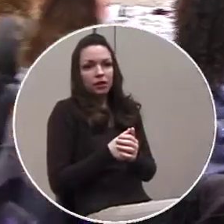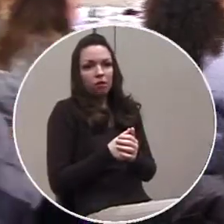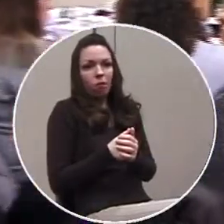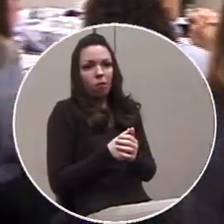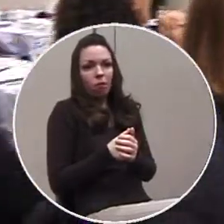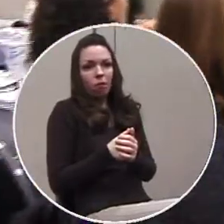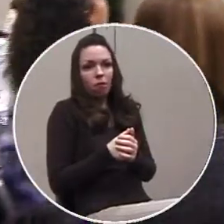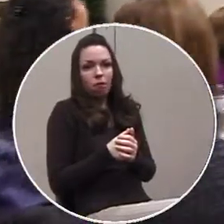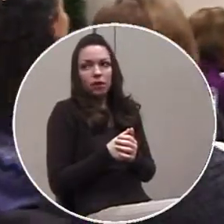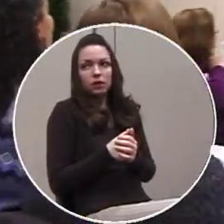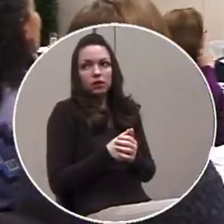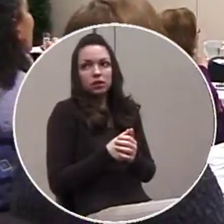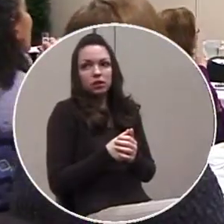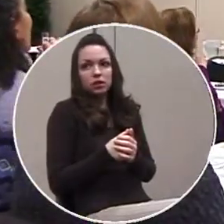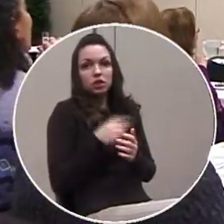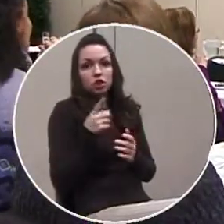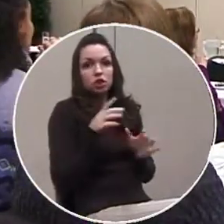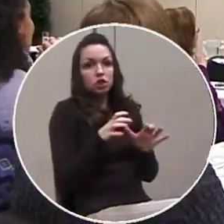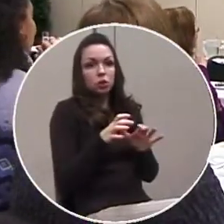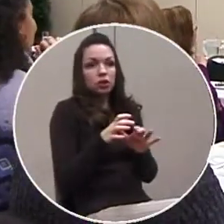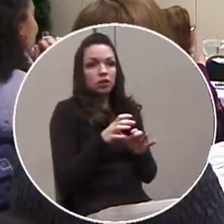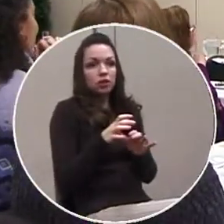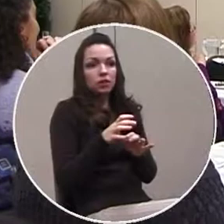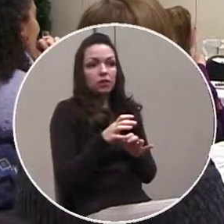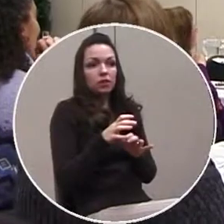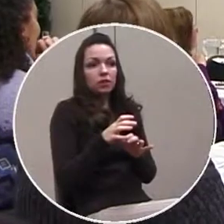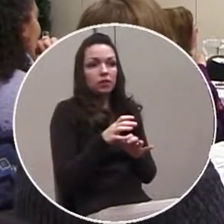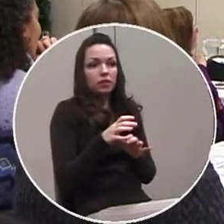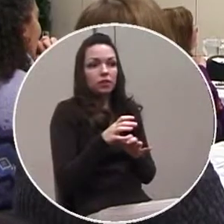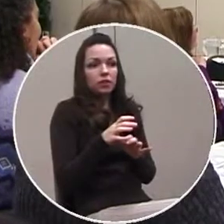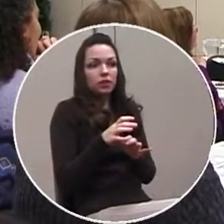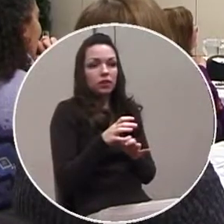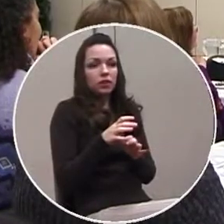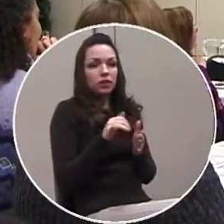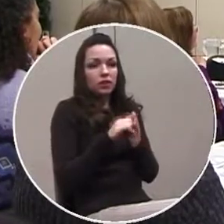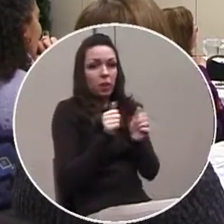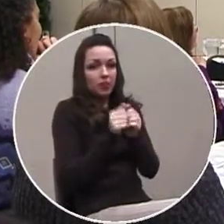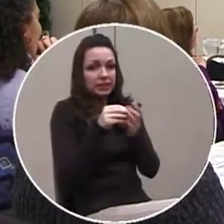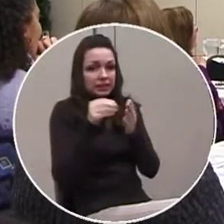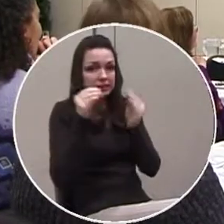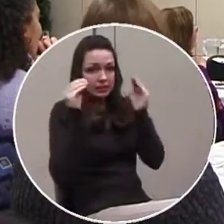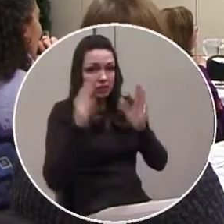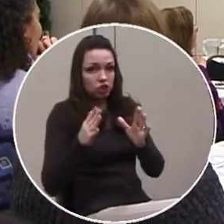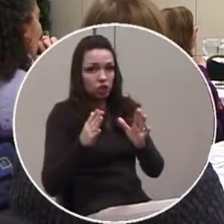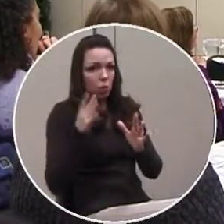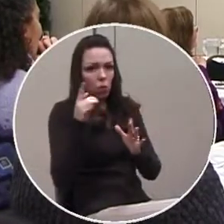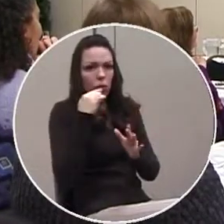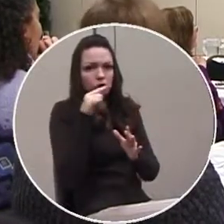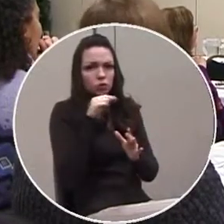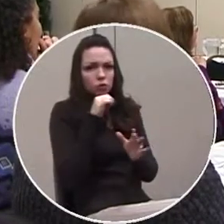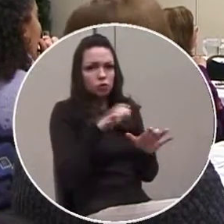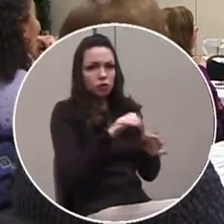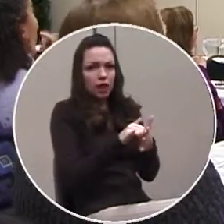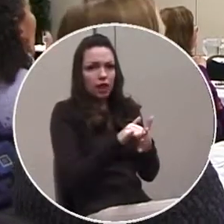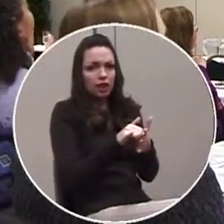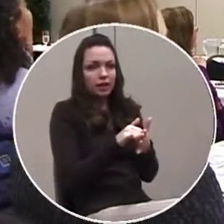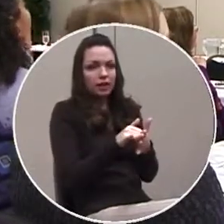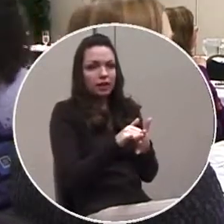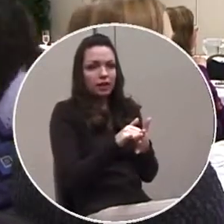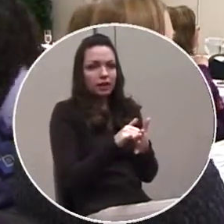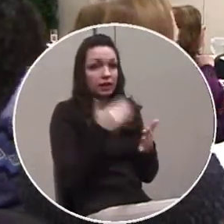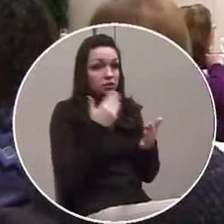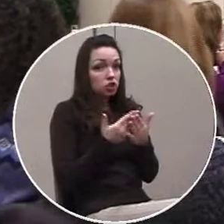but you went ahead and did the facts with the teacher. Right. Why would you do that other than an assignment? It's a good thing to do, but